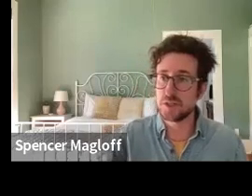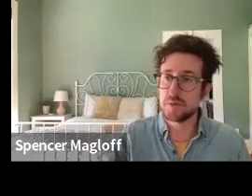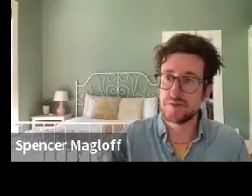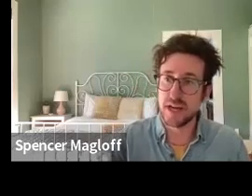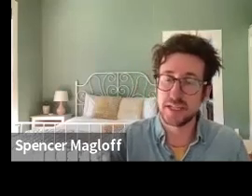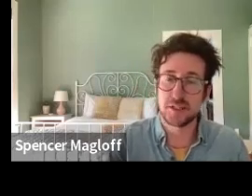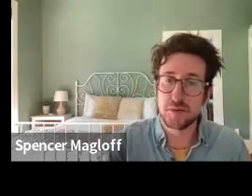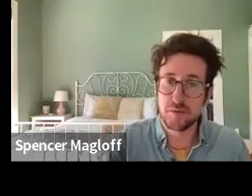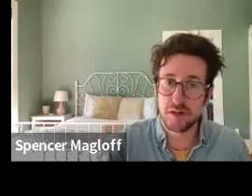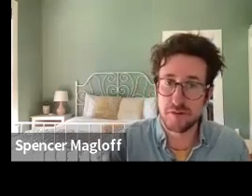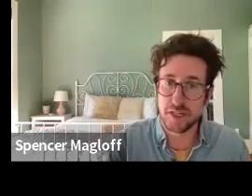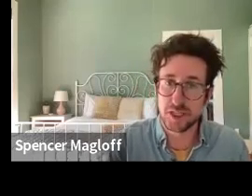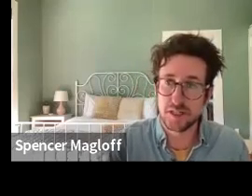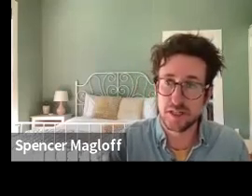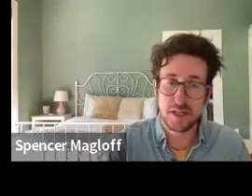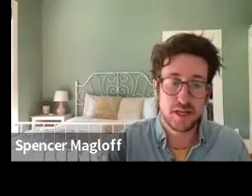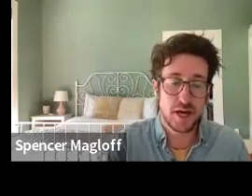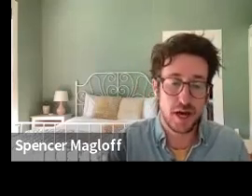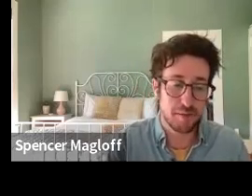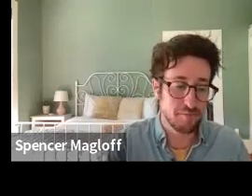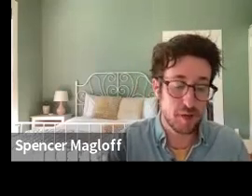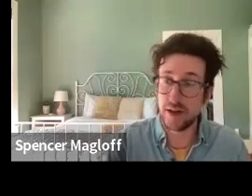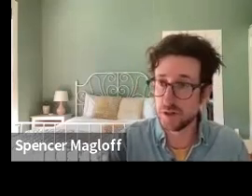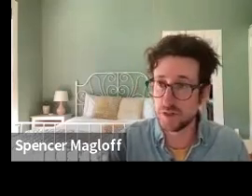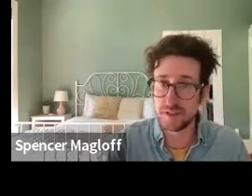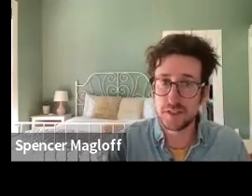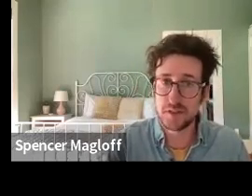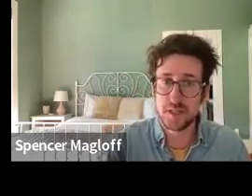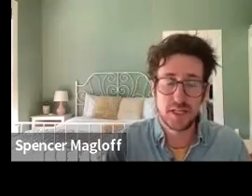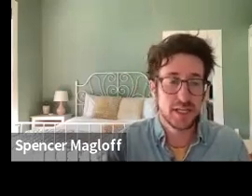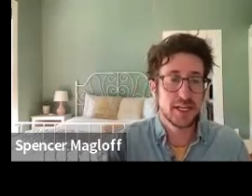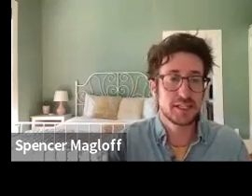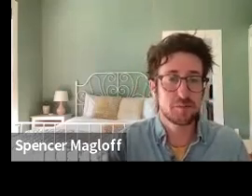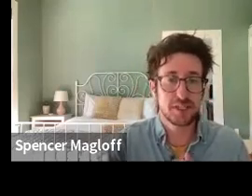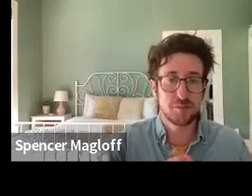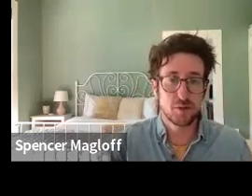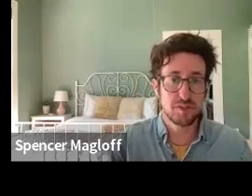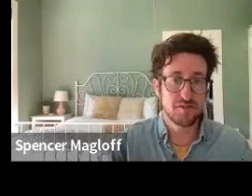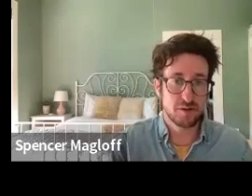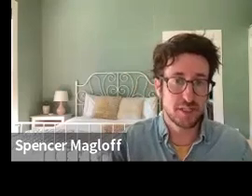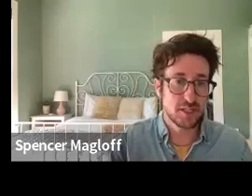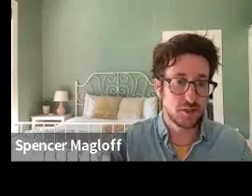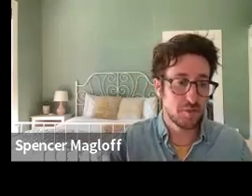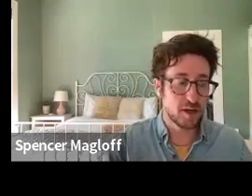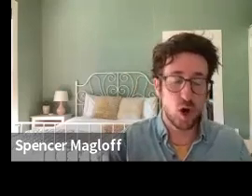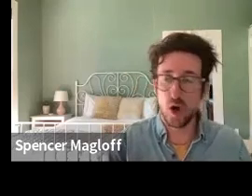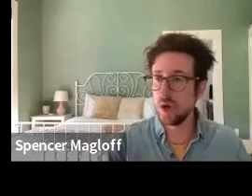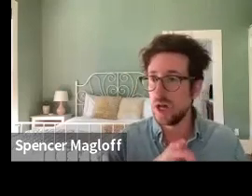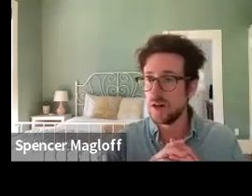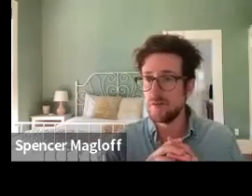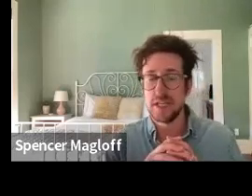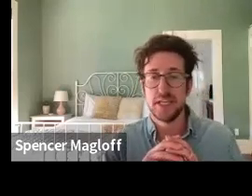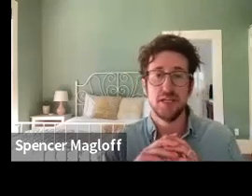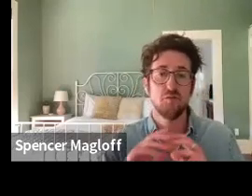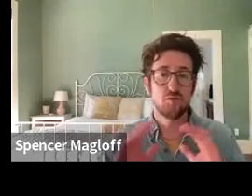And we just wanted to provide a little bit more information about our services. Expressible was founded to make